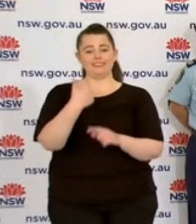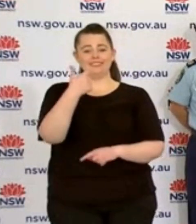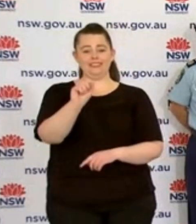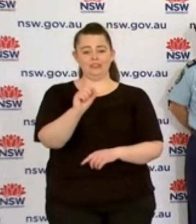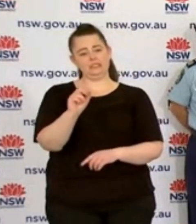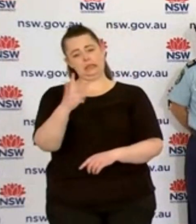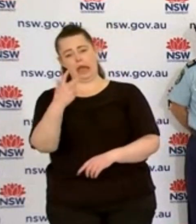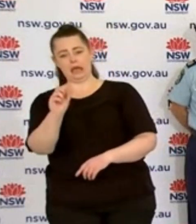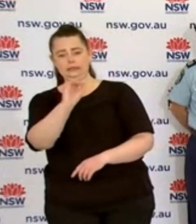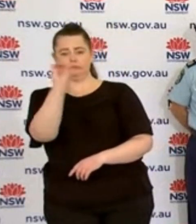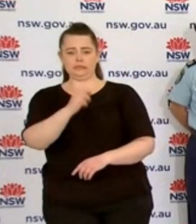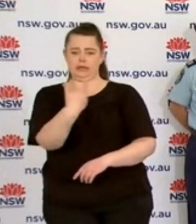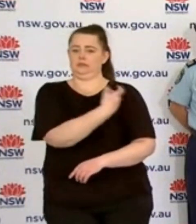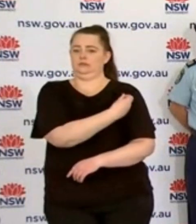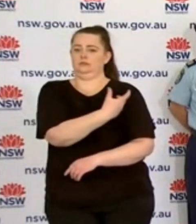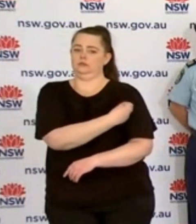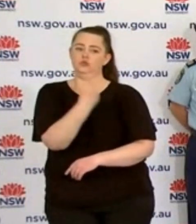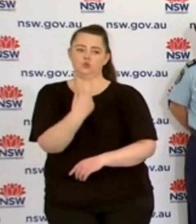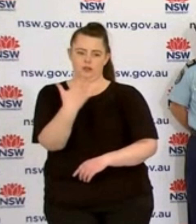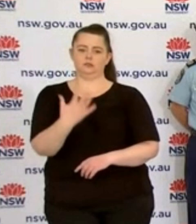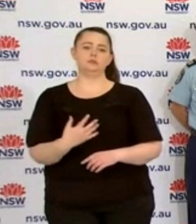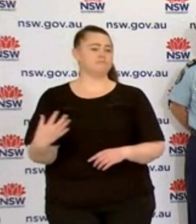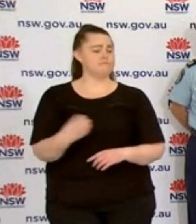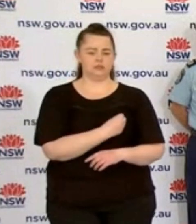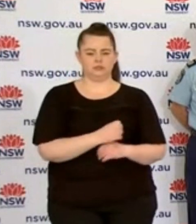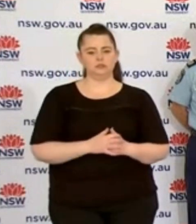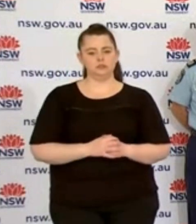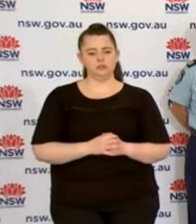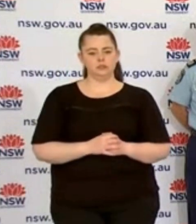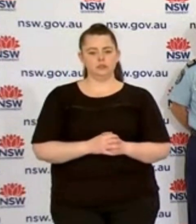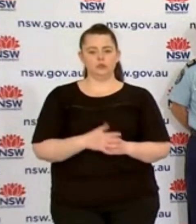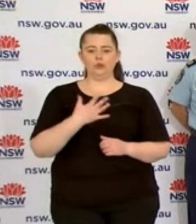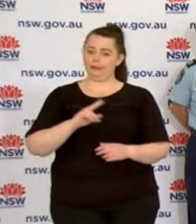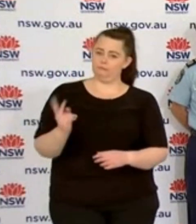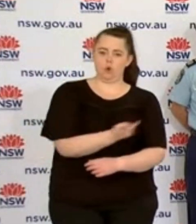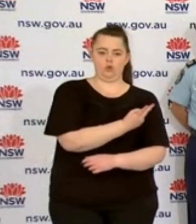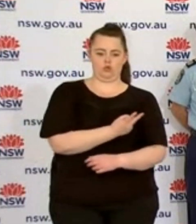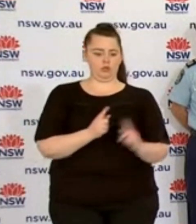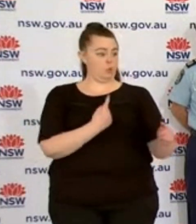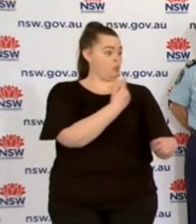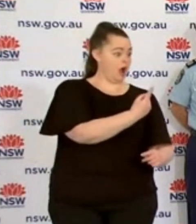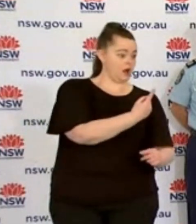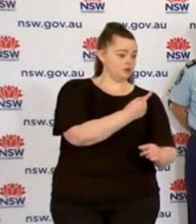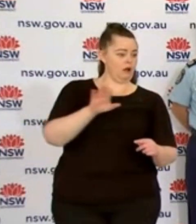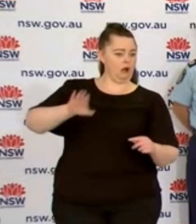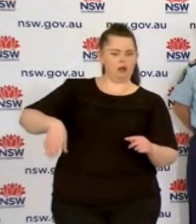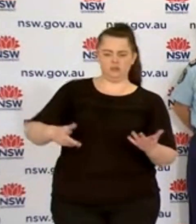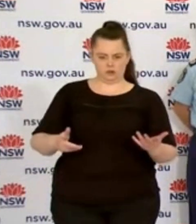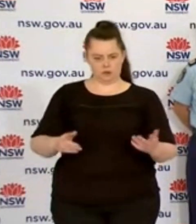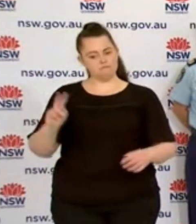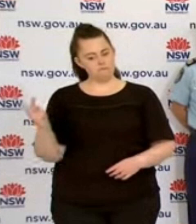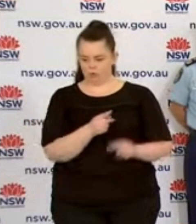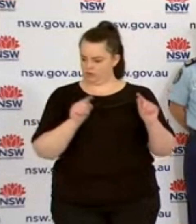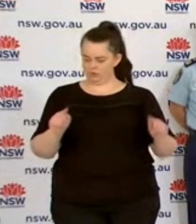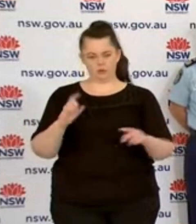double doses, and I can't stress that enough, it is a combination of things that we need. There is no way that I